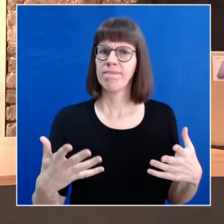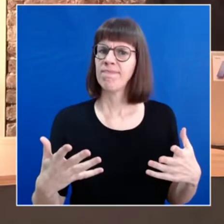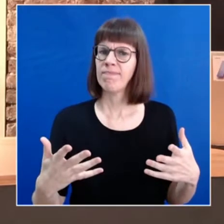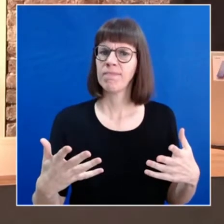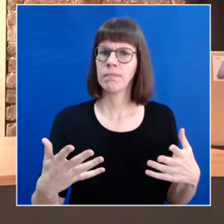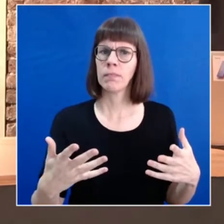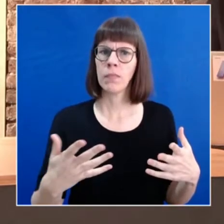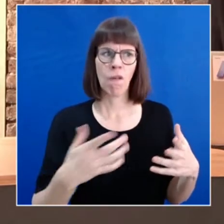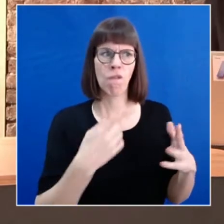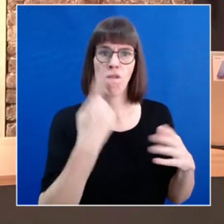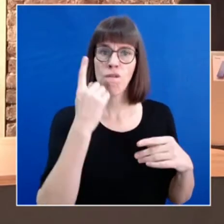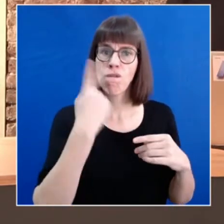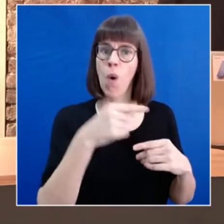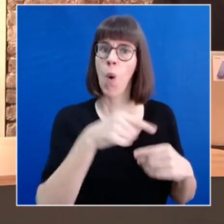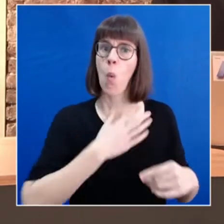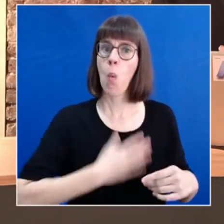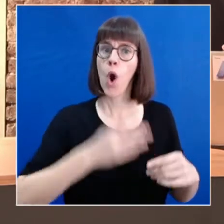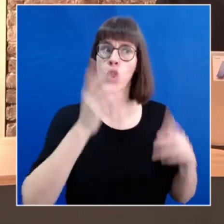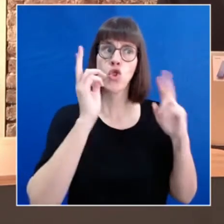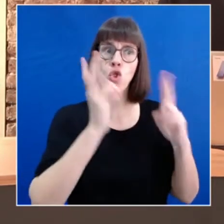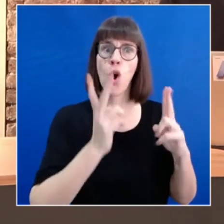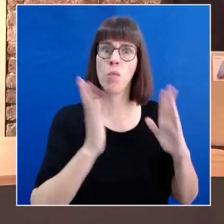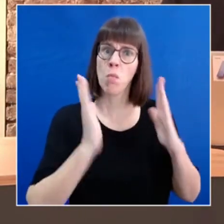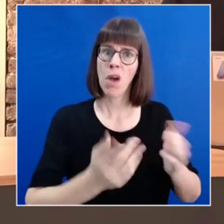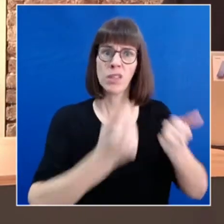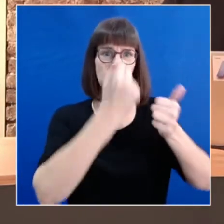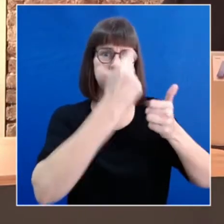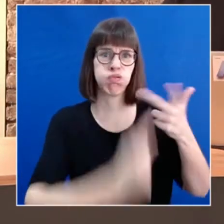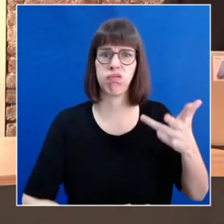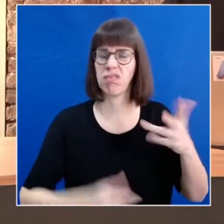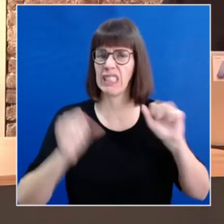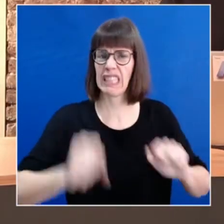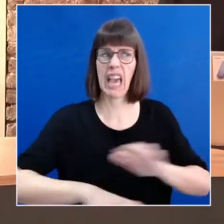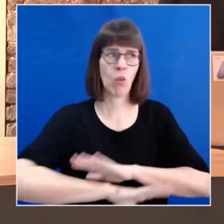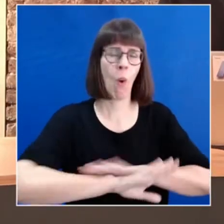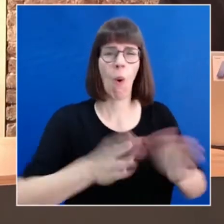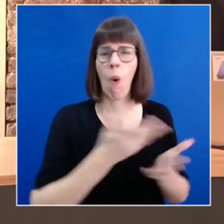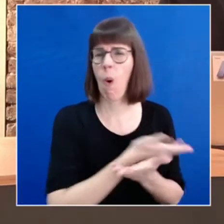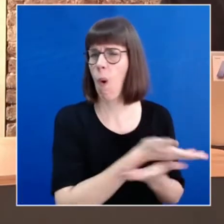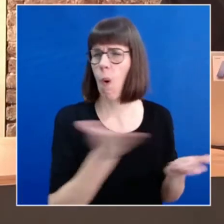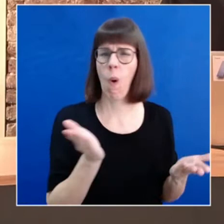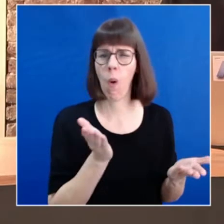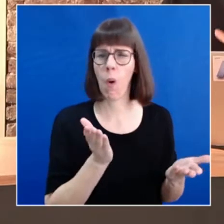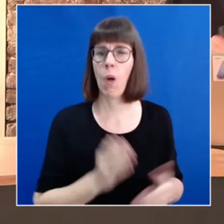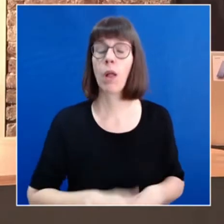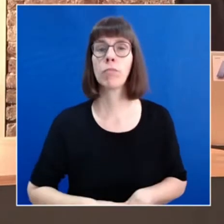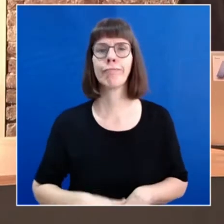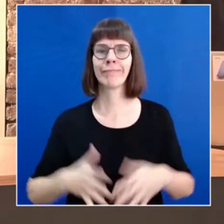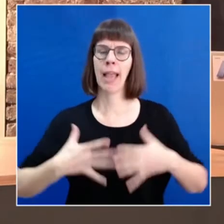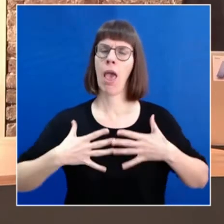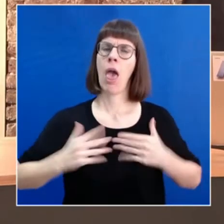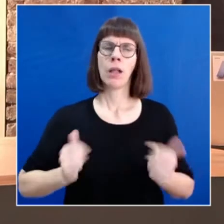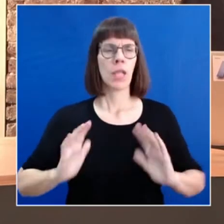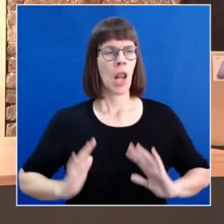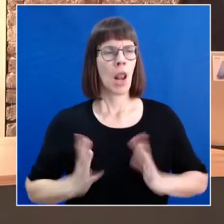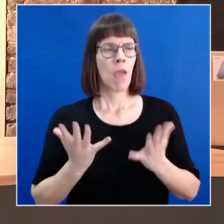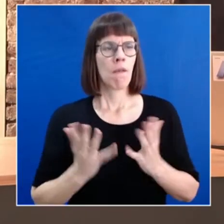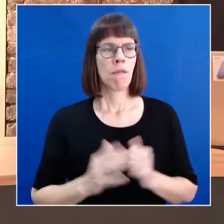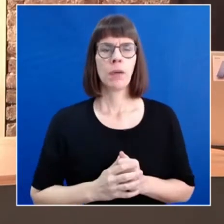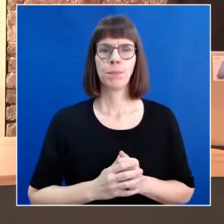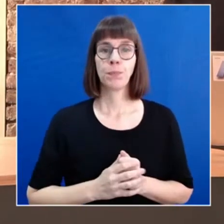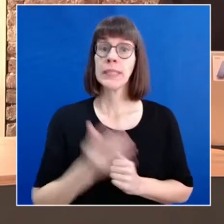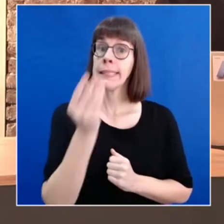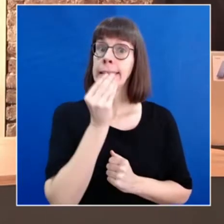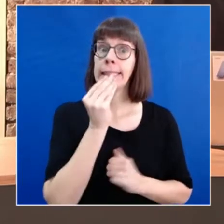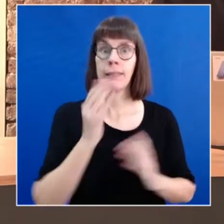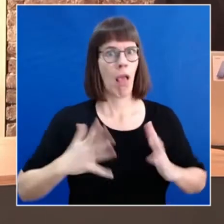normal. Honestly, you need to can do everything. You need to live healthy, you need to eat healthy, you